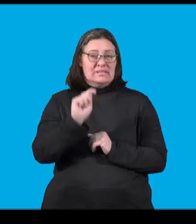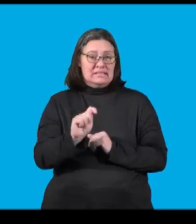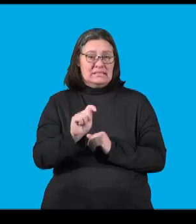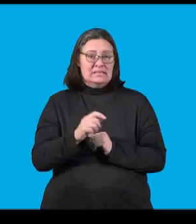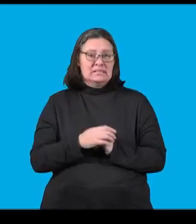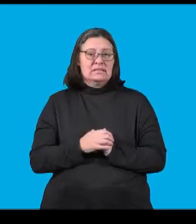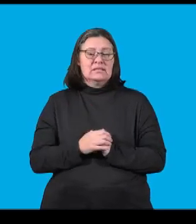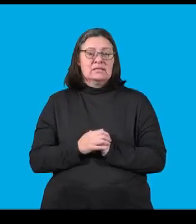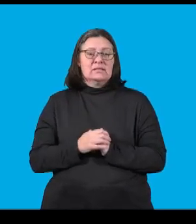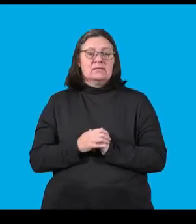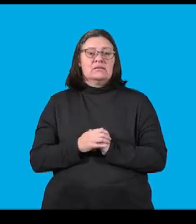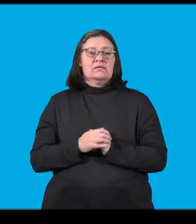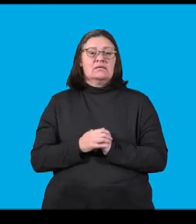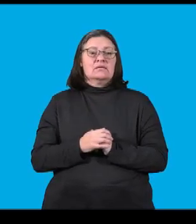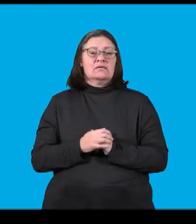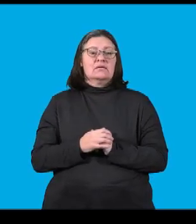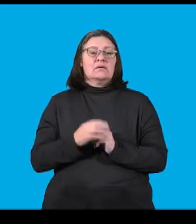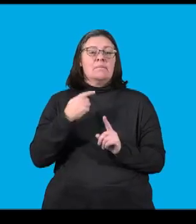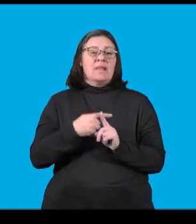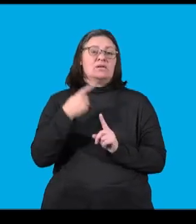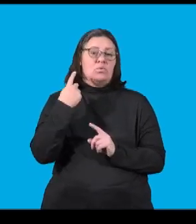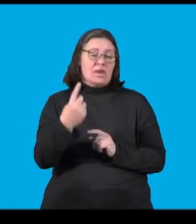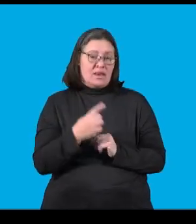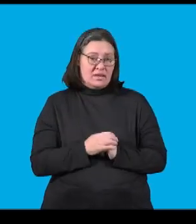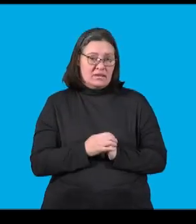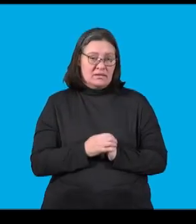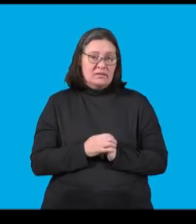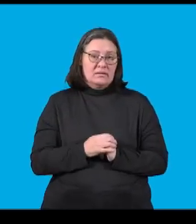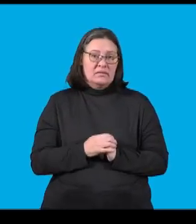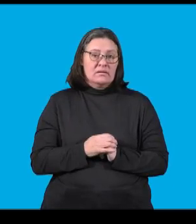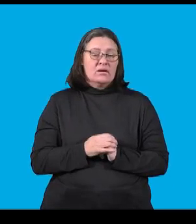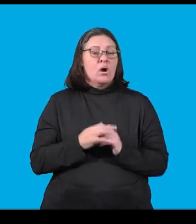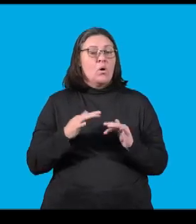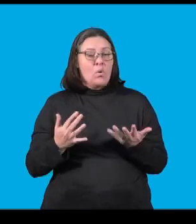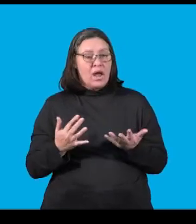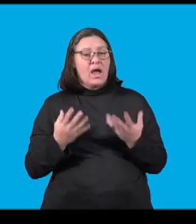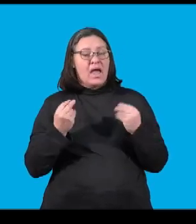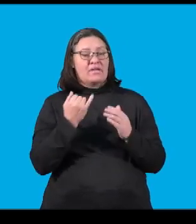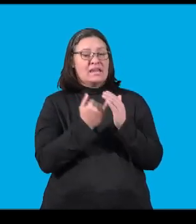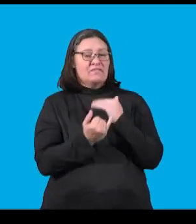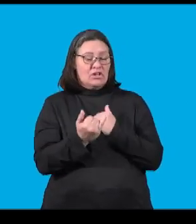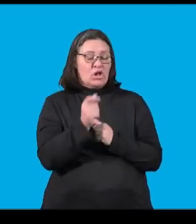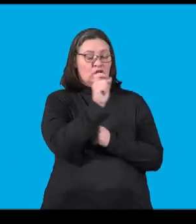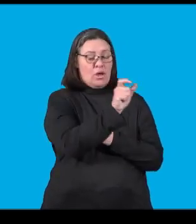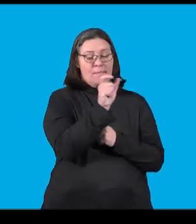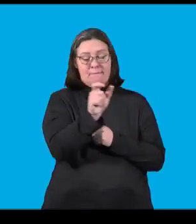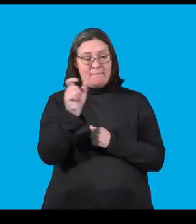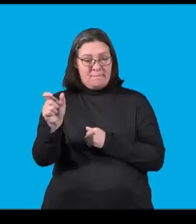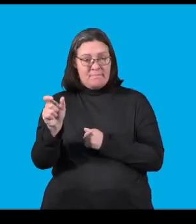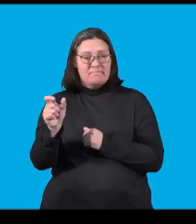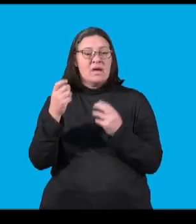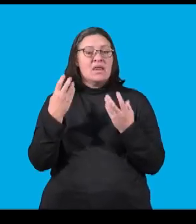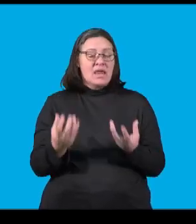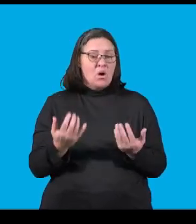4t, square the minus 1, so it becomes plus 1. Now, in this form where we've got individual terms, separate